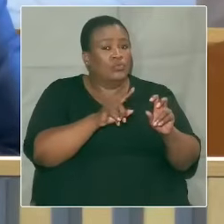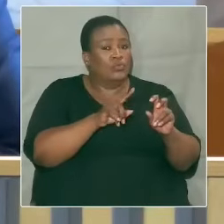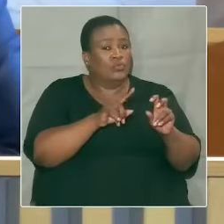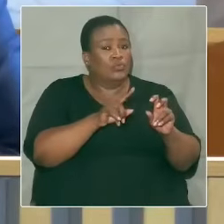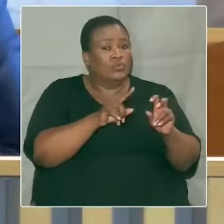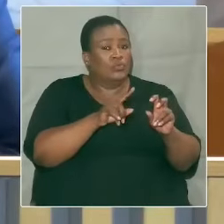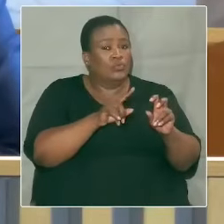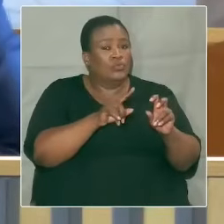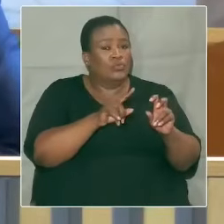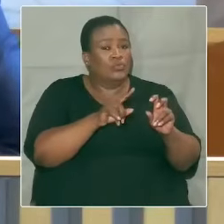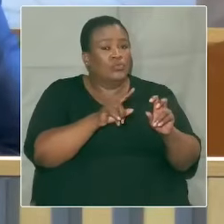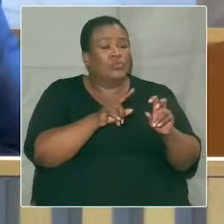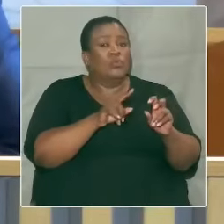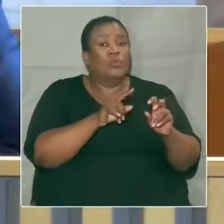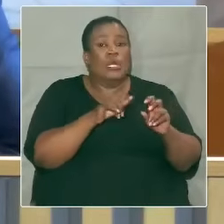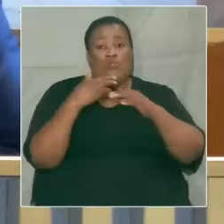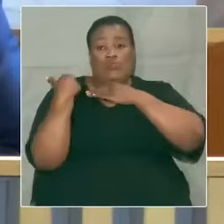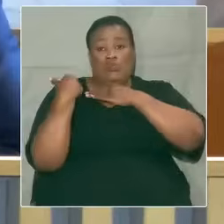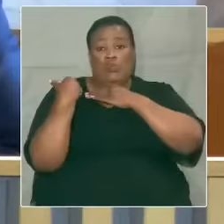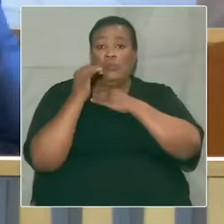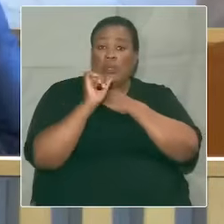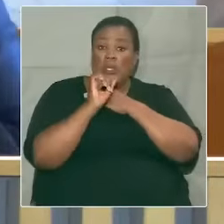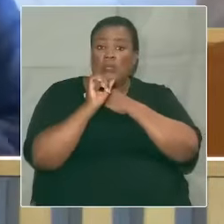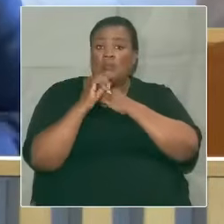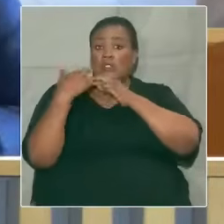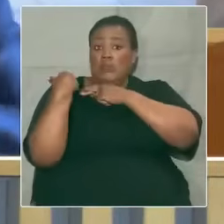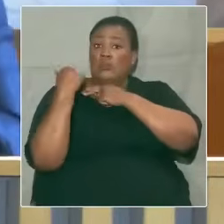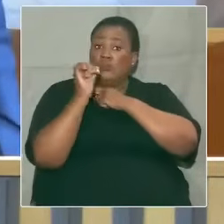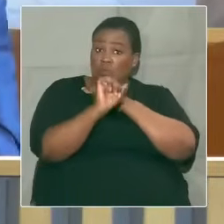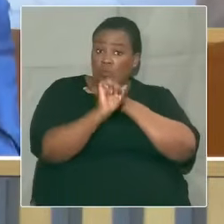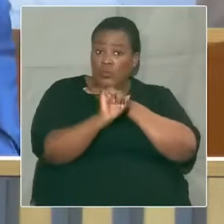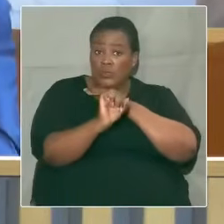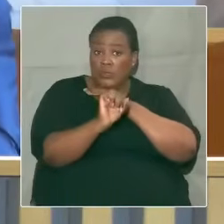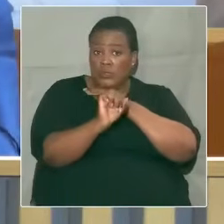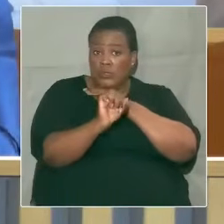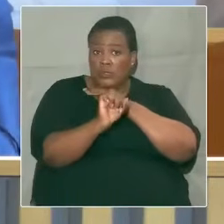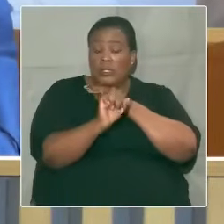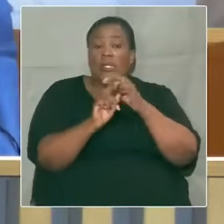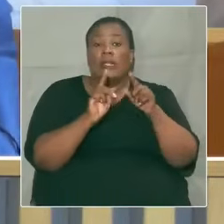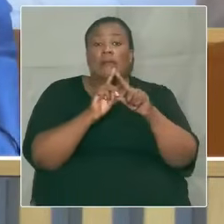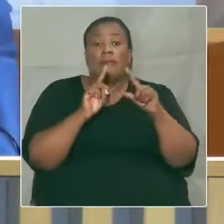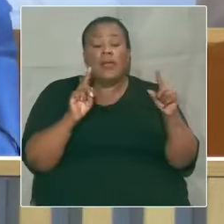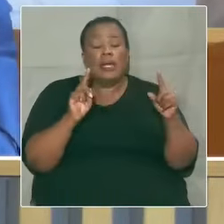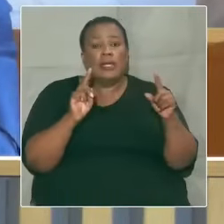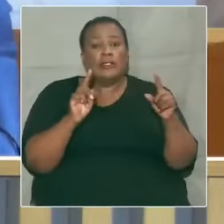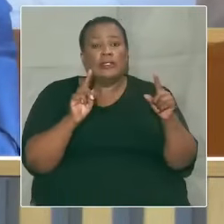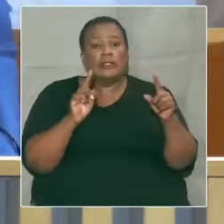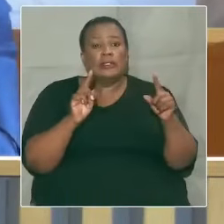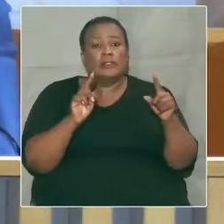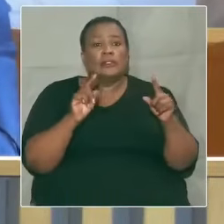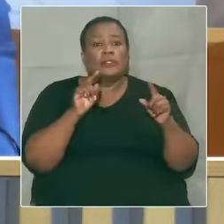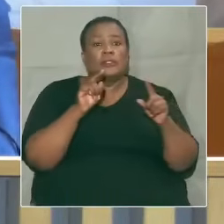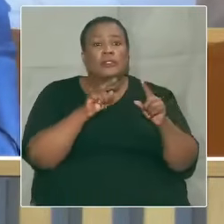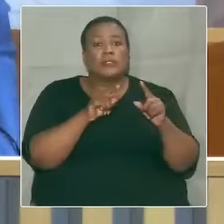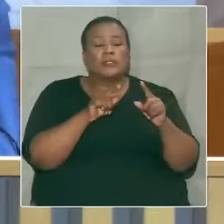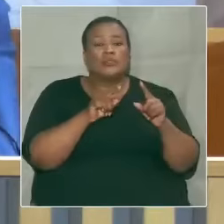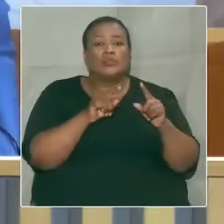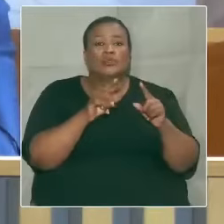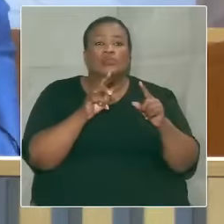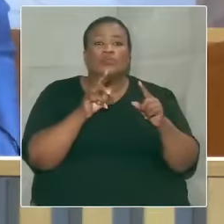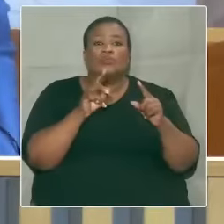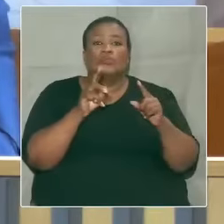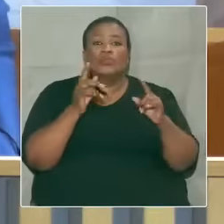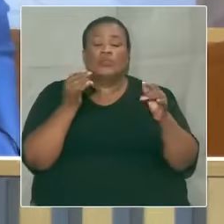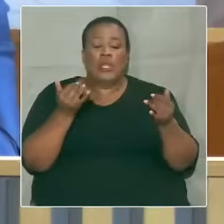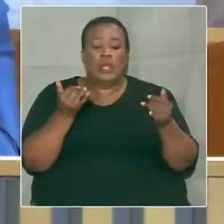the purview of your functions. I do get that. But you seem to be lumping policy